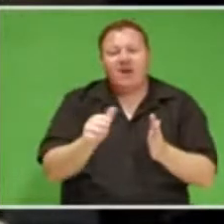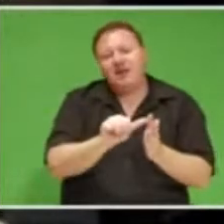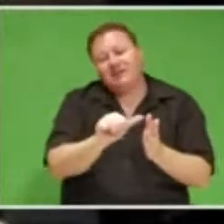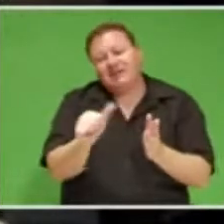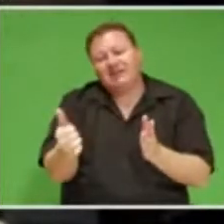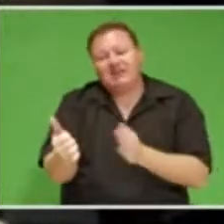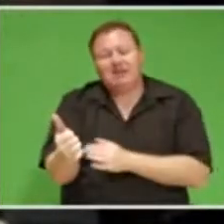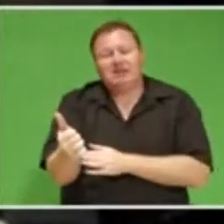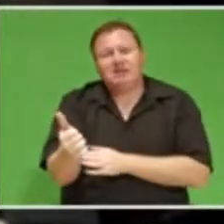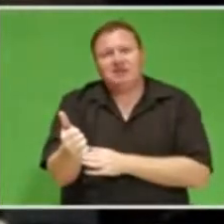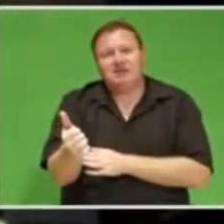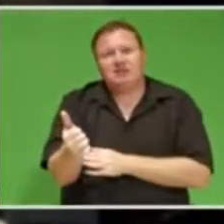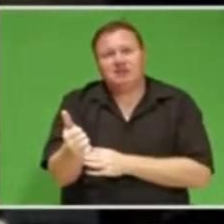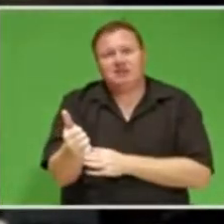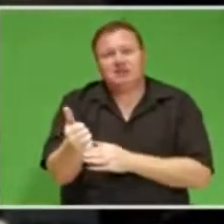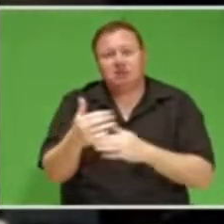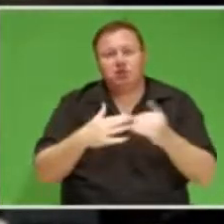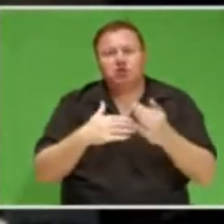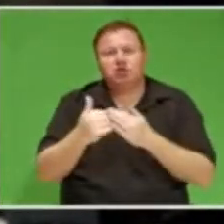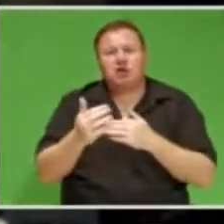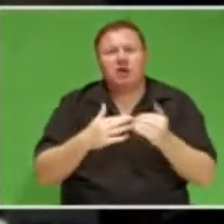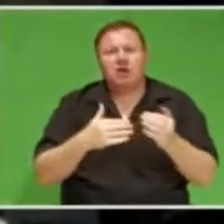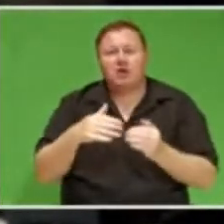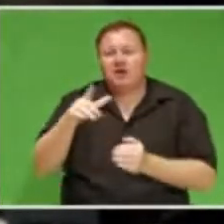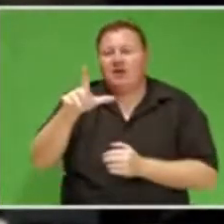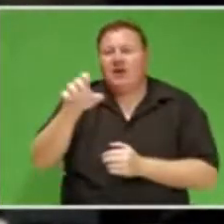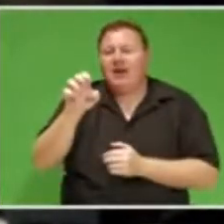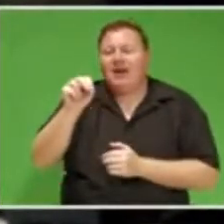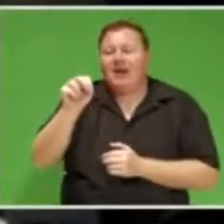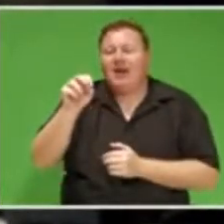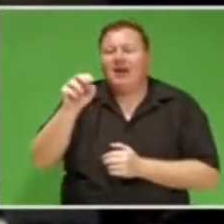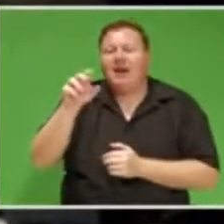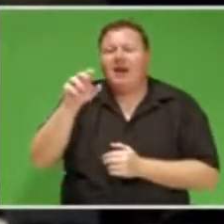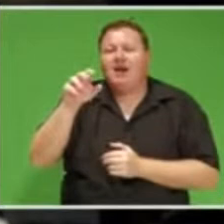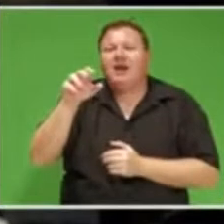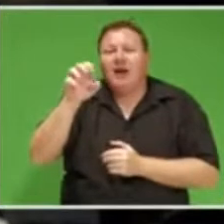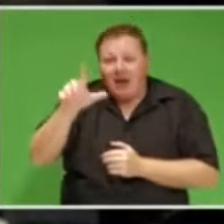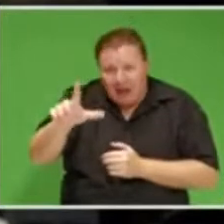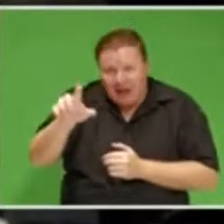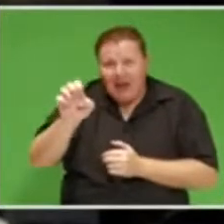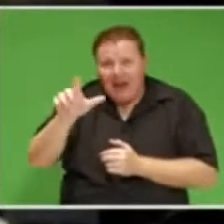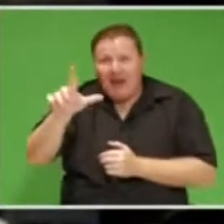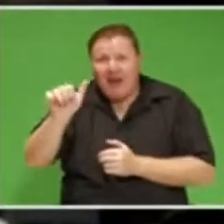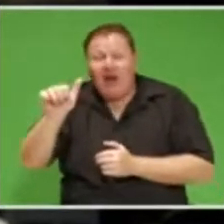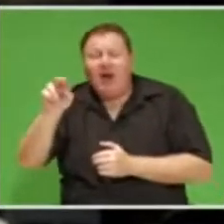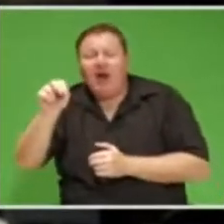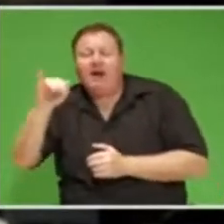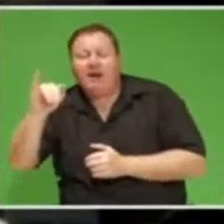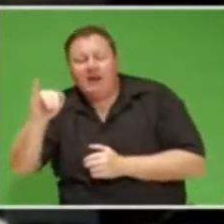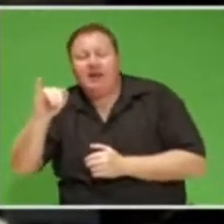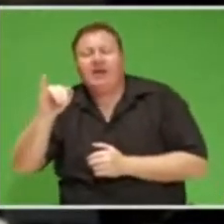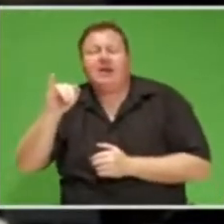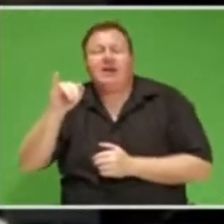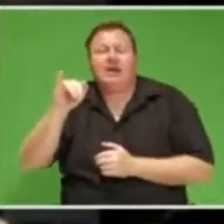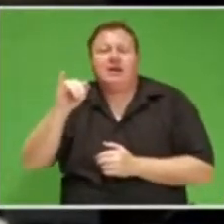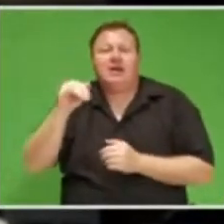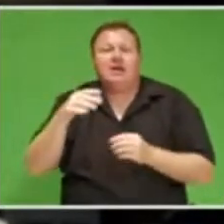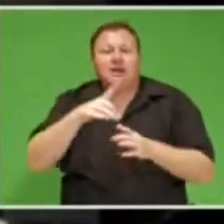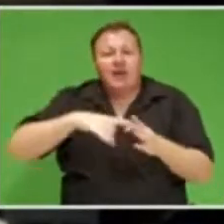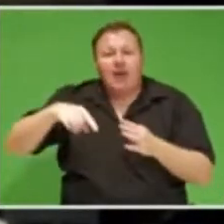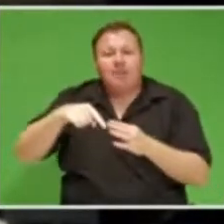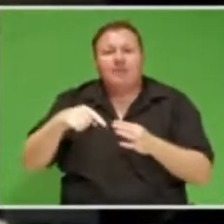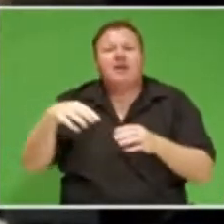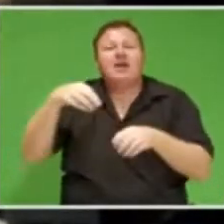be constructed will be the Lelani Dam, which will include a hydropower station.